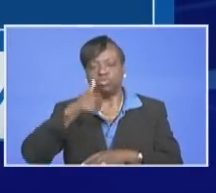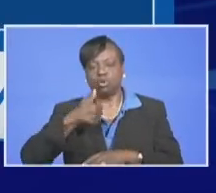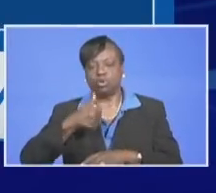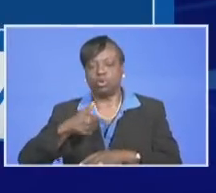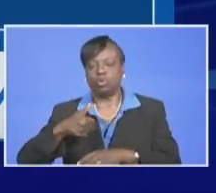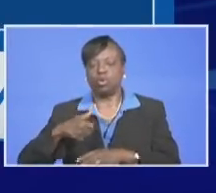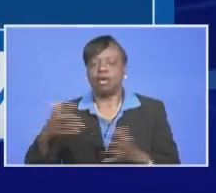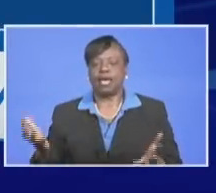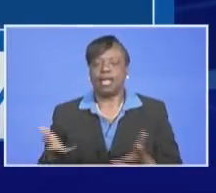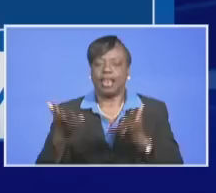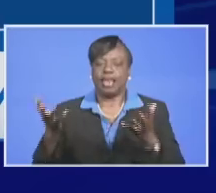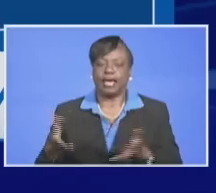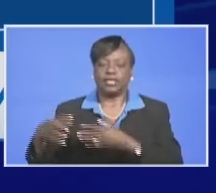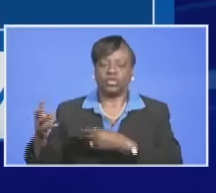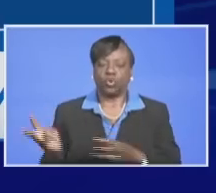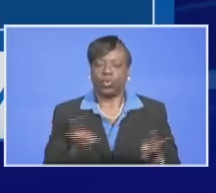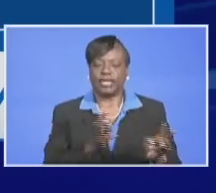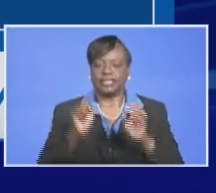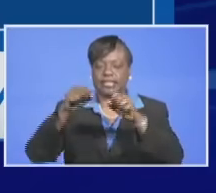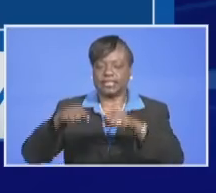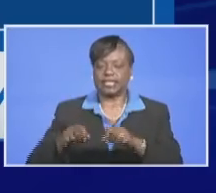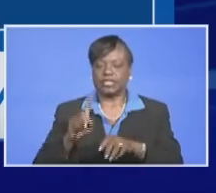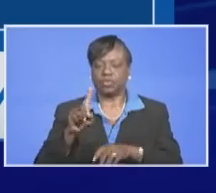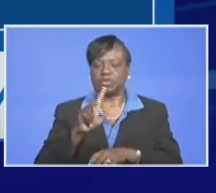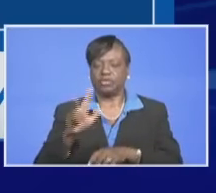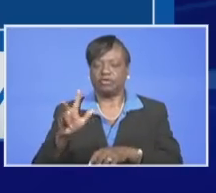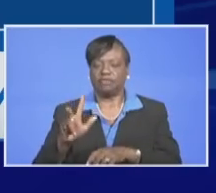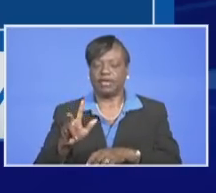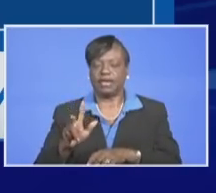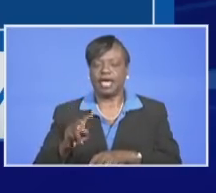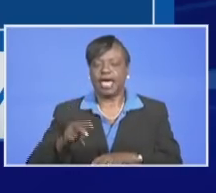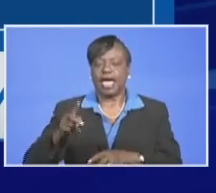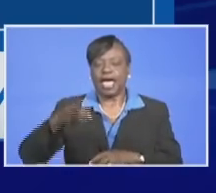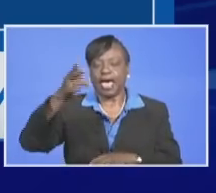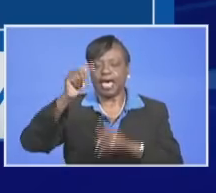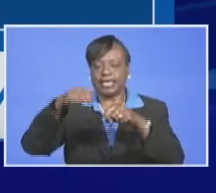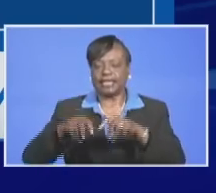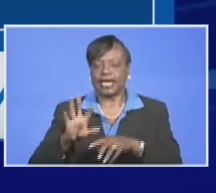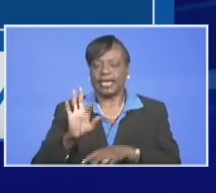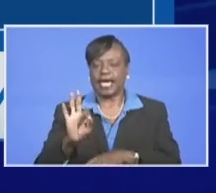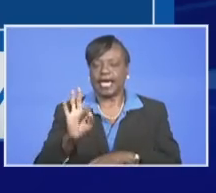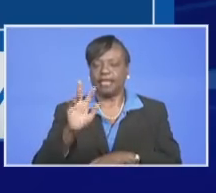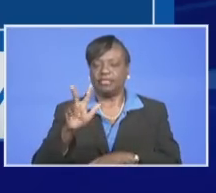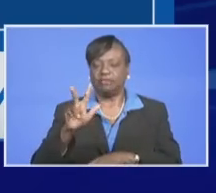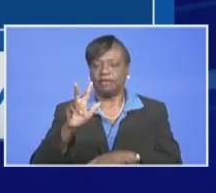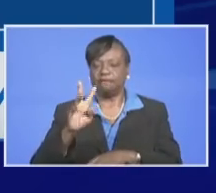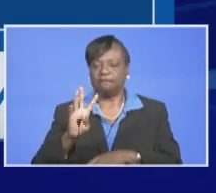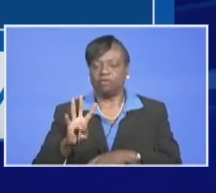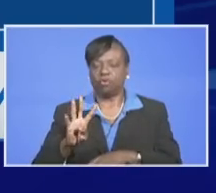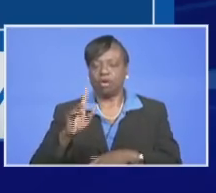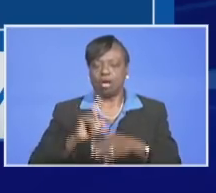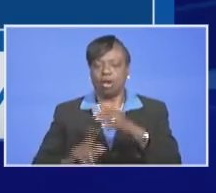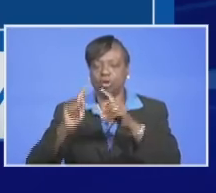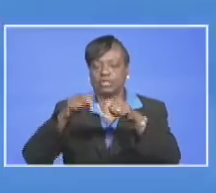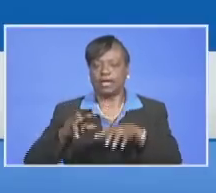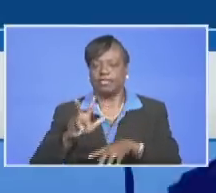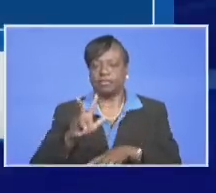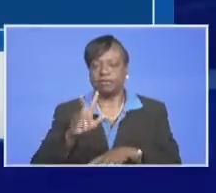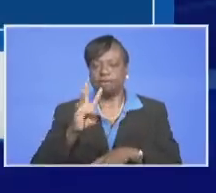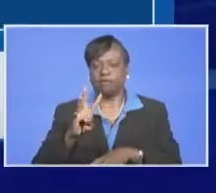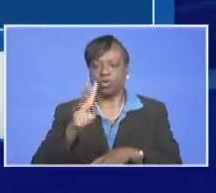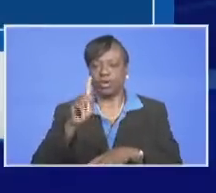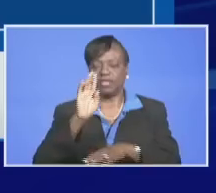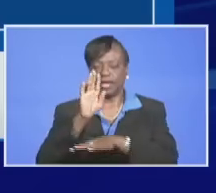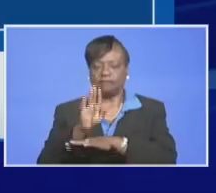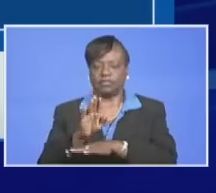Saturday, light and variable winds once again in the Northwest and Central Islands. High tide 9:34 in the morning, low tide 3:41 in the